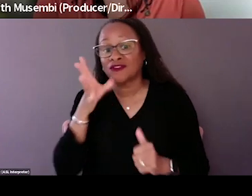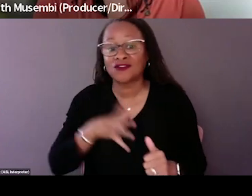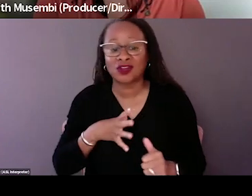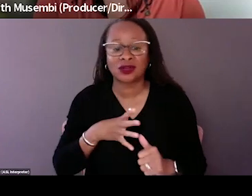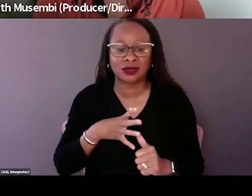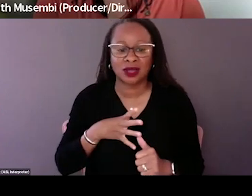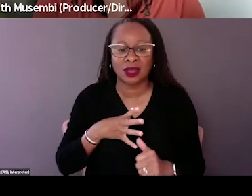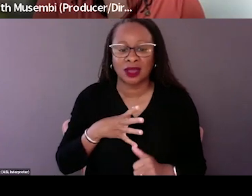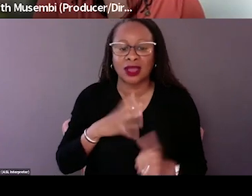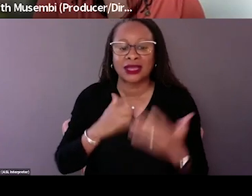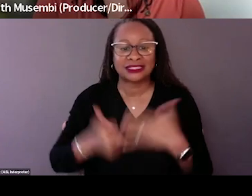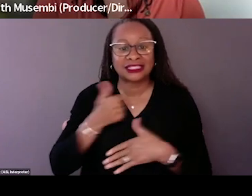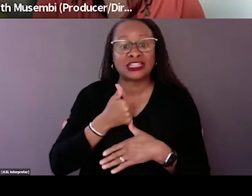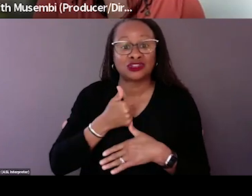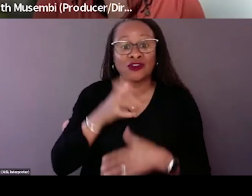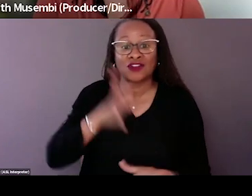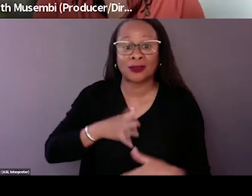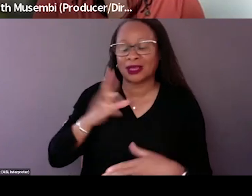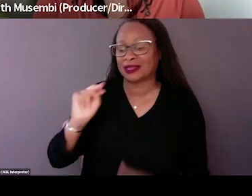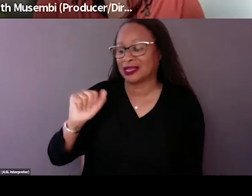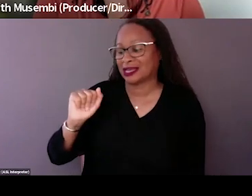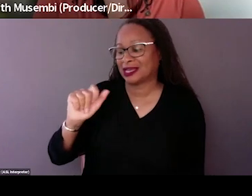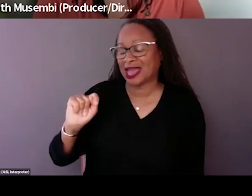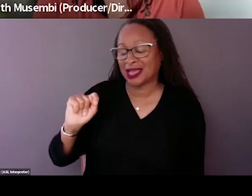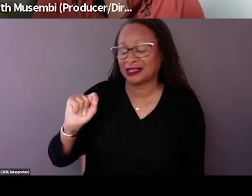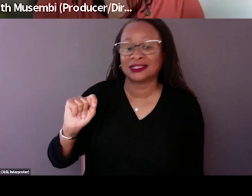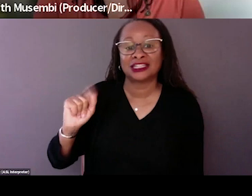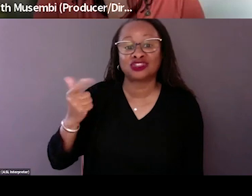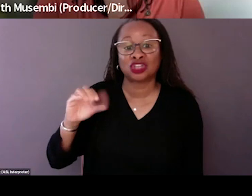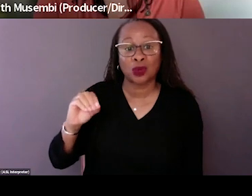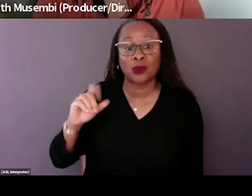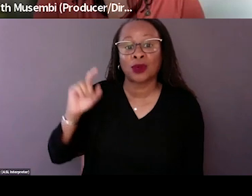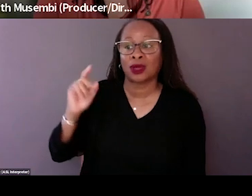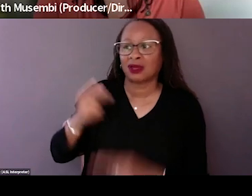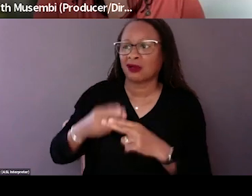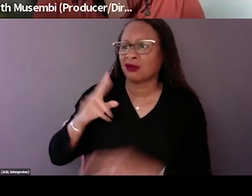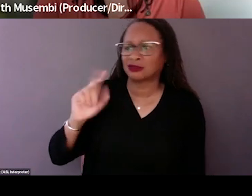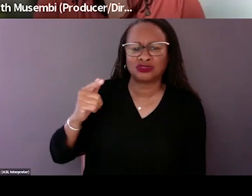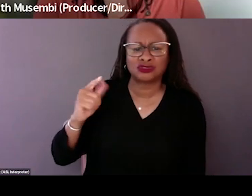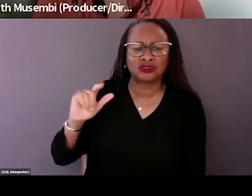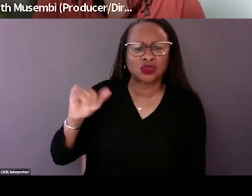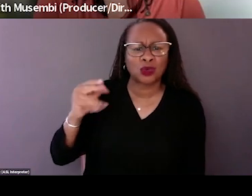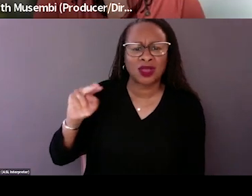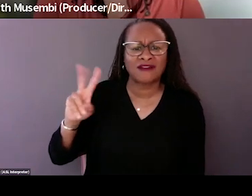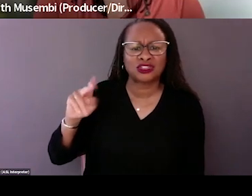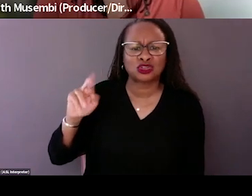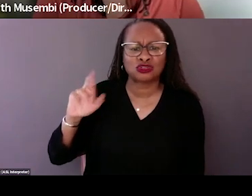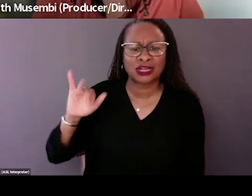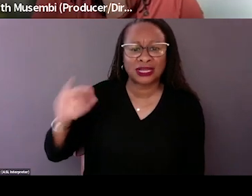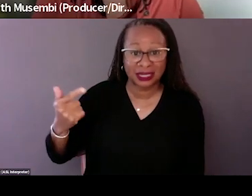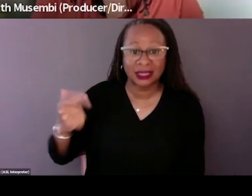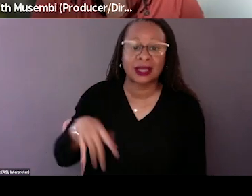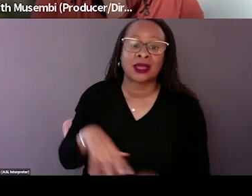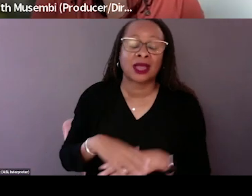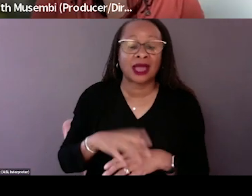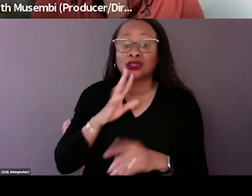National Geographic called Janet Hanvisering. I'd actually spoken to Sophie Darlington and Justine Evans, who are